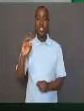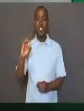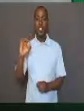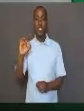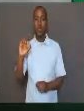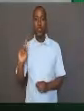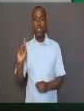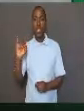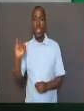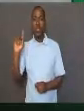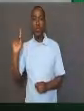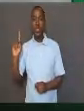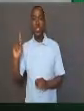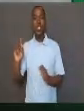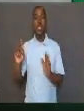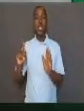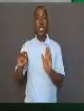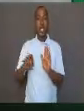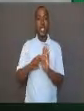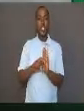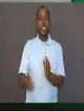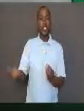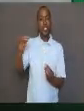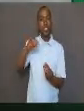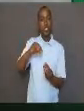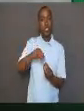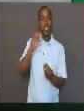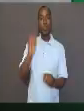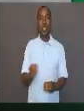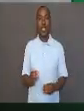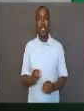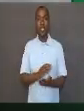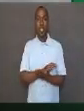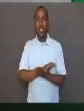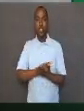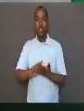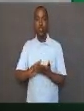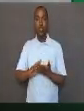DCPIP reagent is added to a clean test tube.